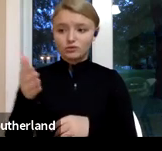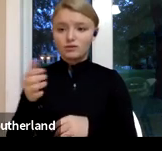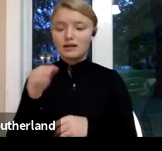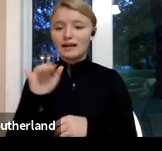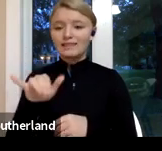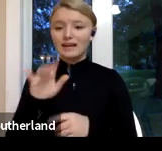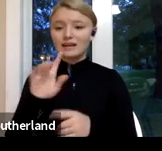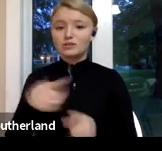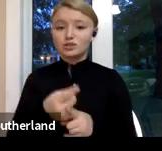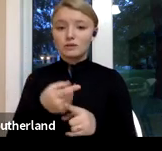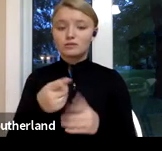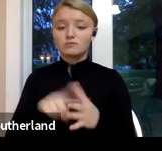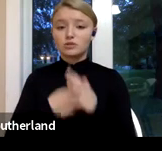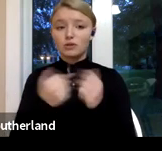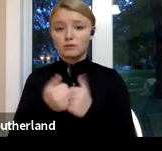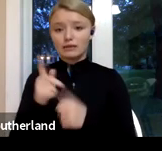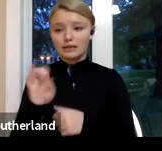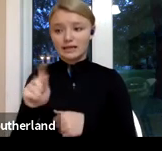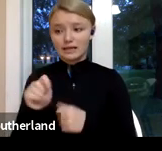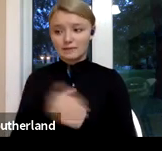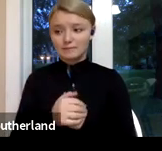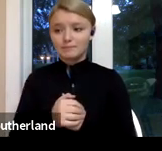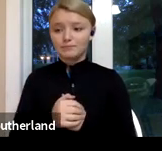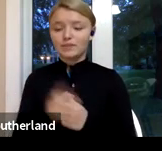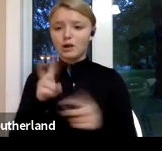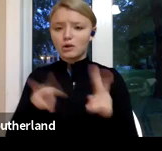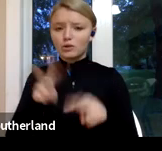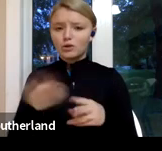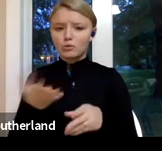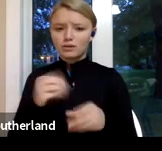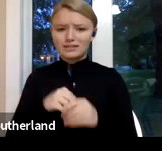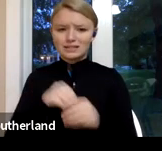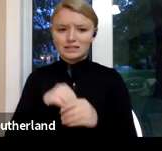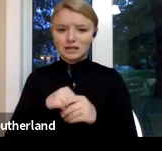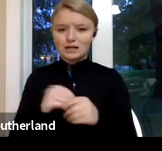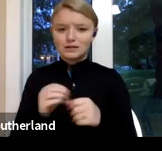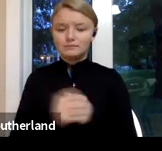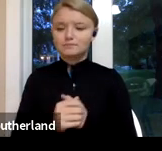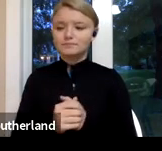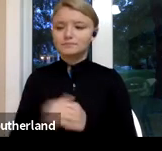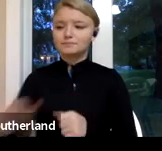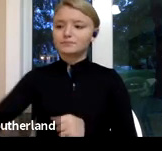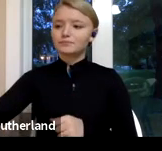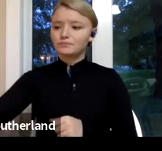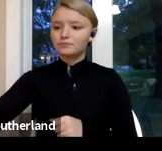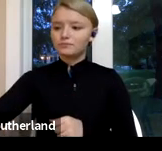kit. So we're going to take a little closer look at what's inside. So you get those